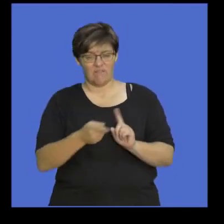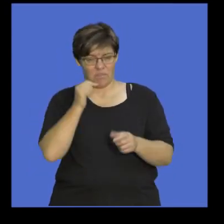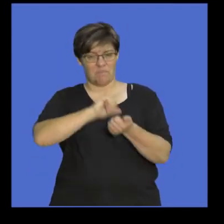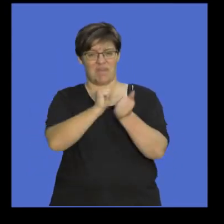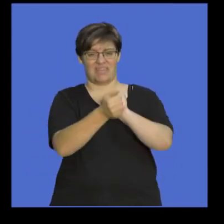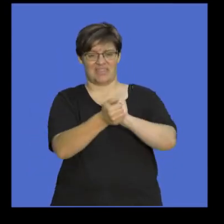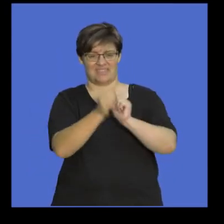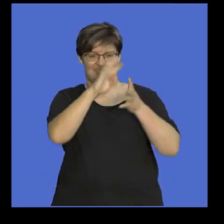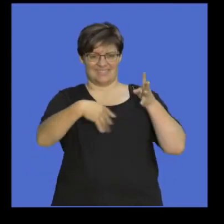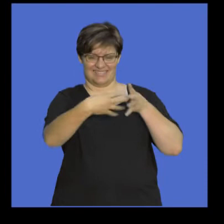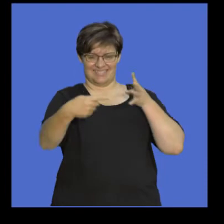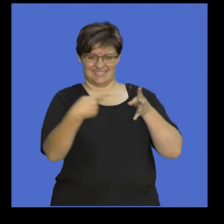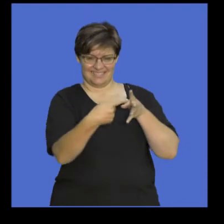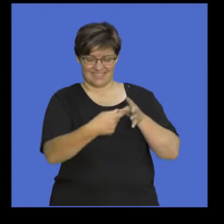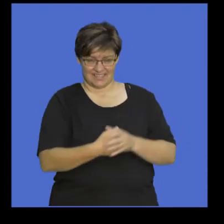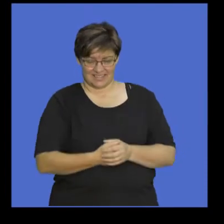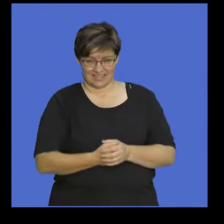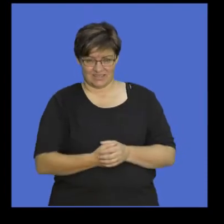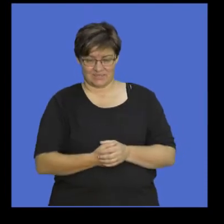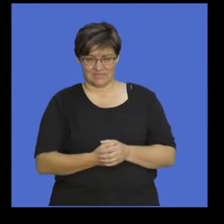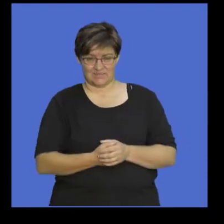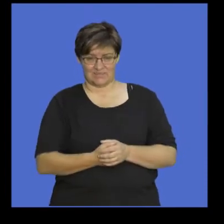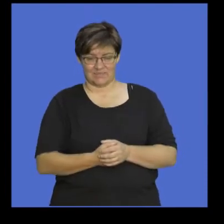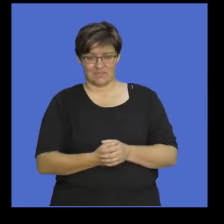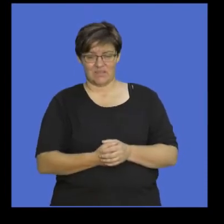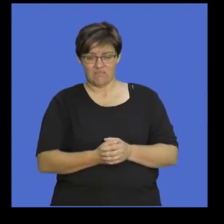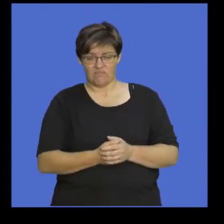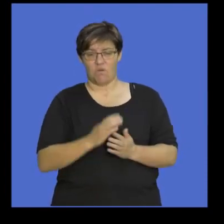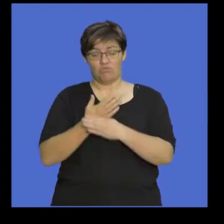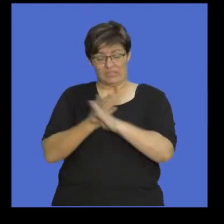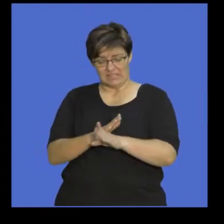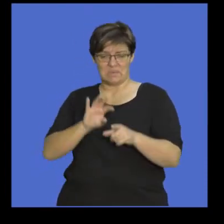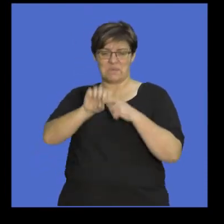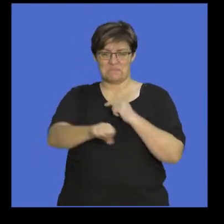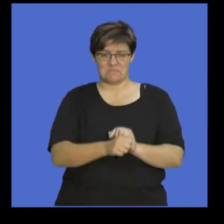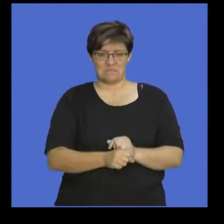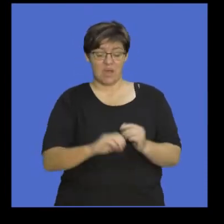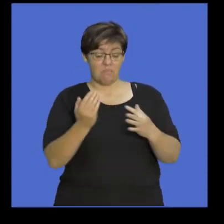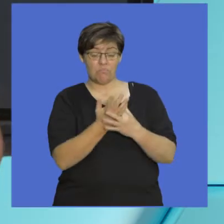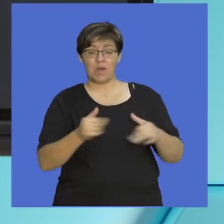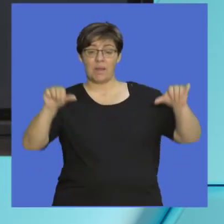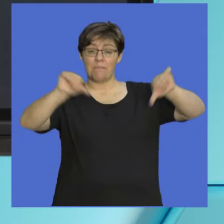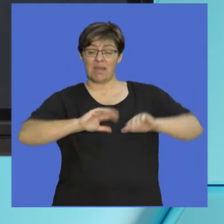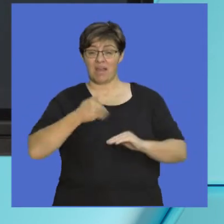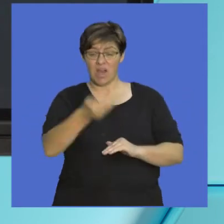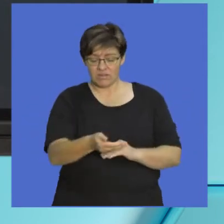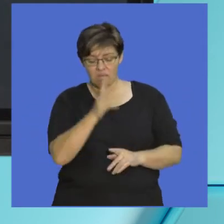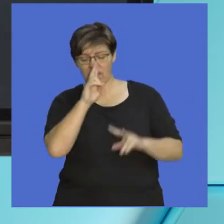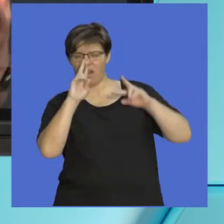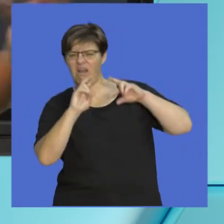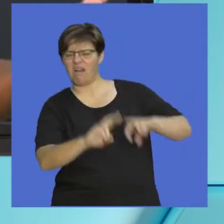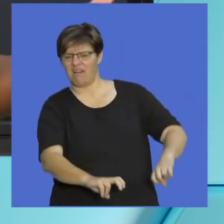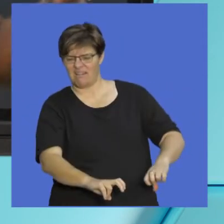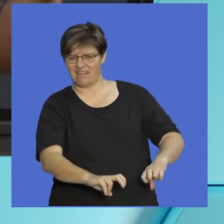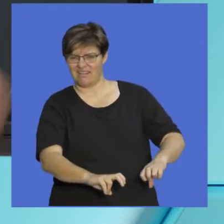this mathematical equation, right? So that's as far as determining resistance. So when we come back, we'll try and explore